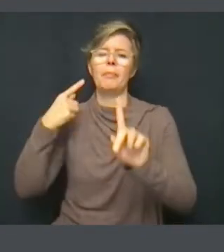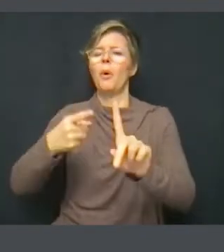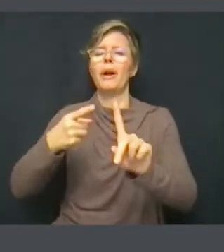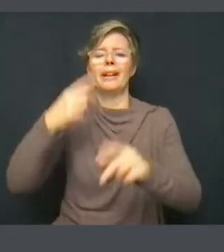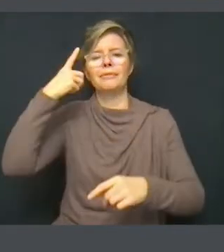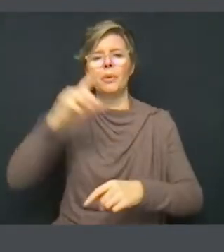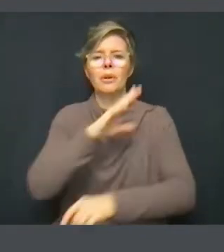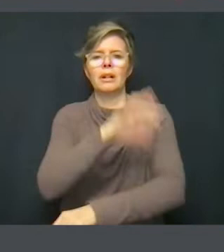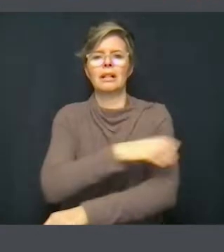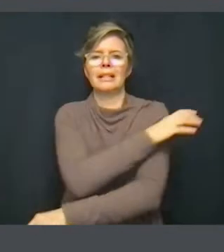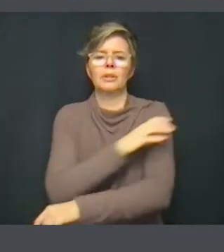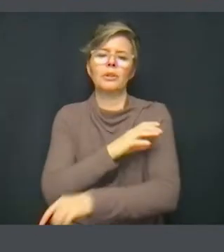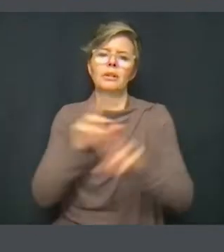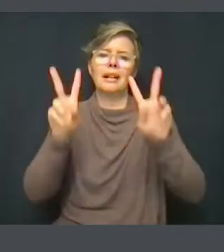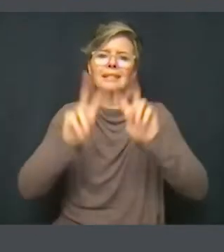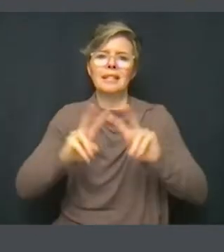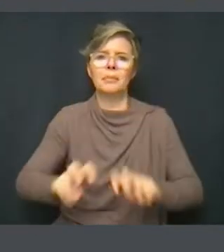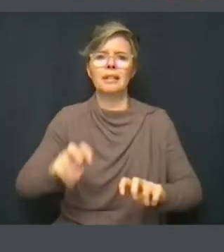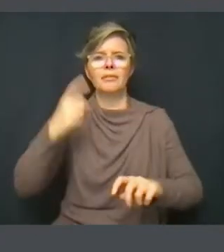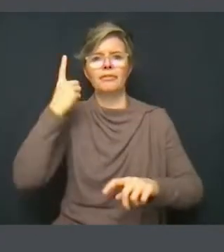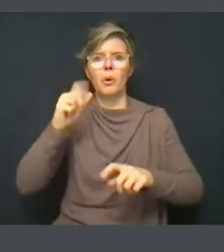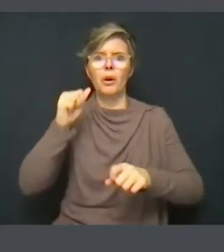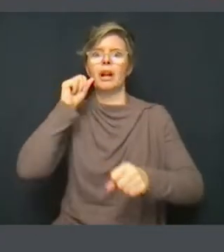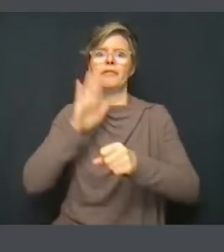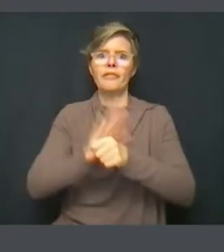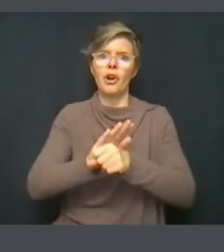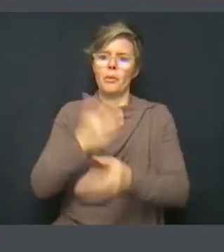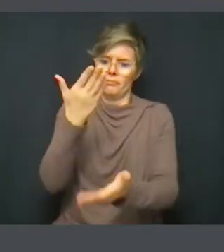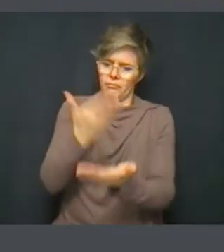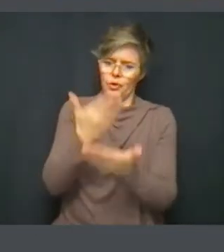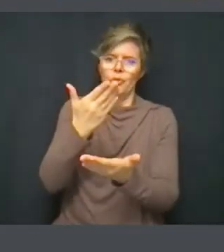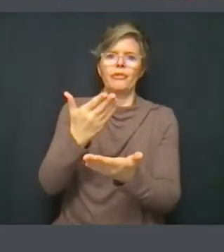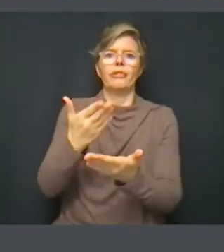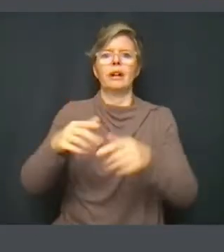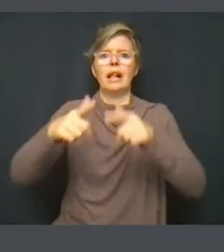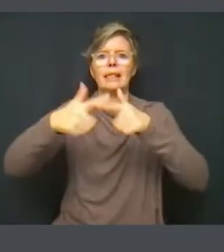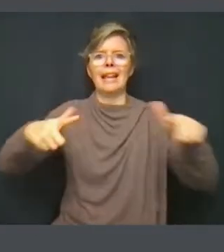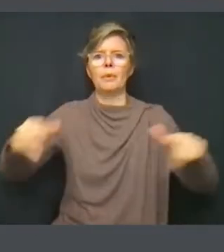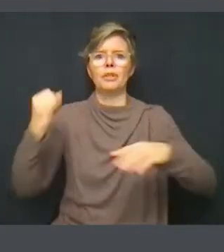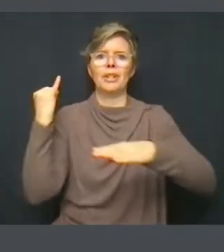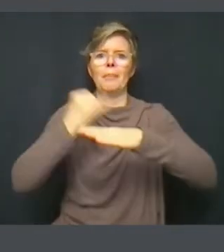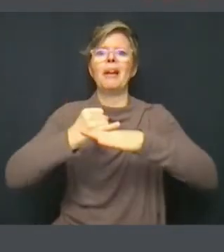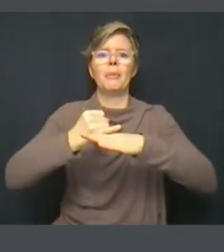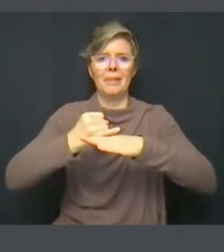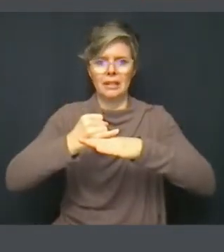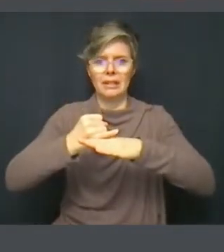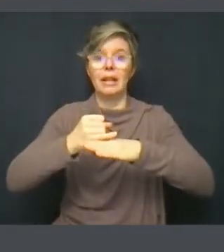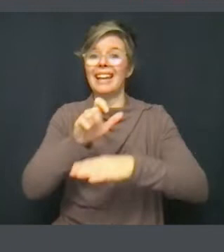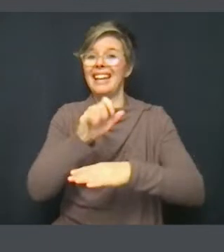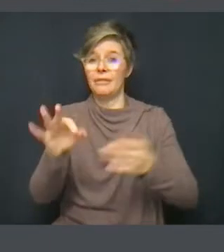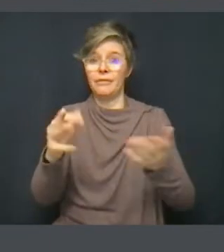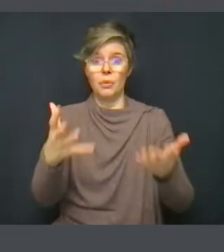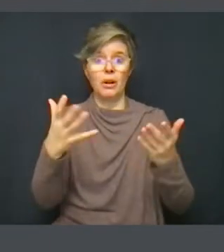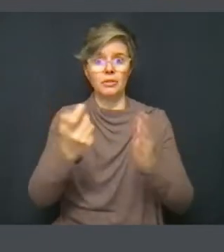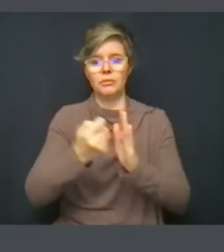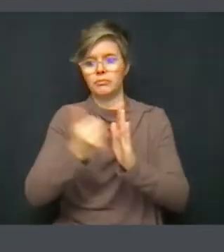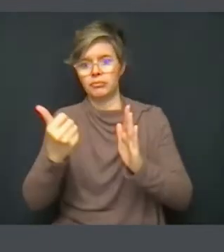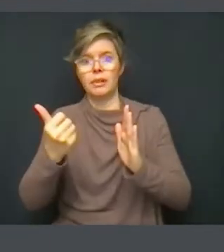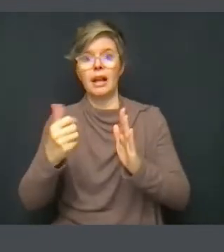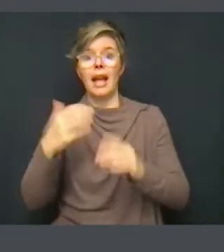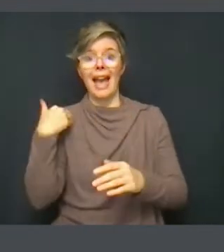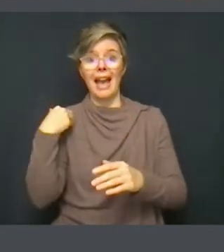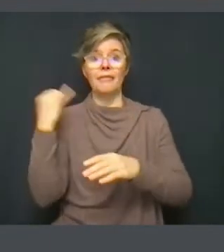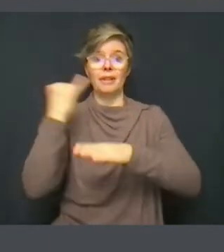or rule out language impairment, if you've been able to rule out language impairment in one language,